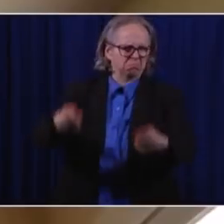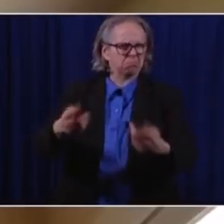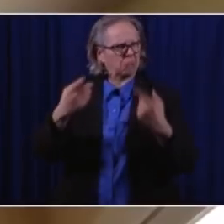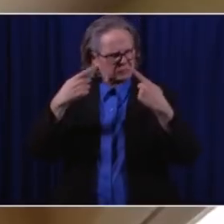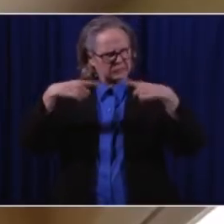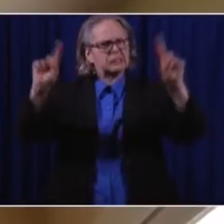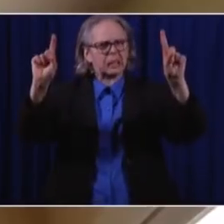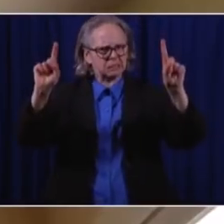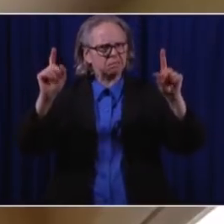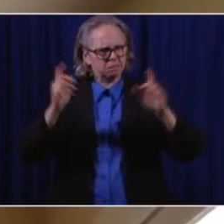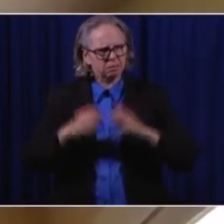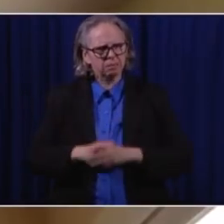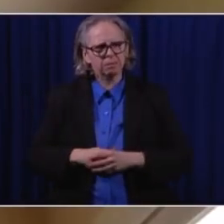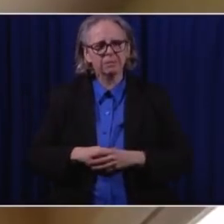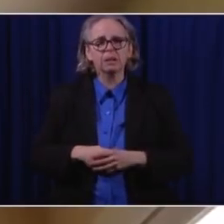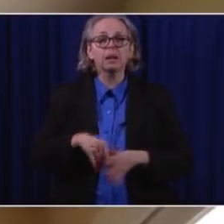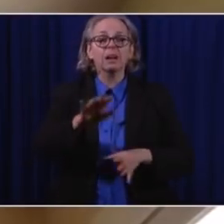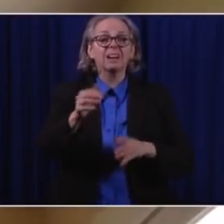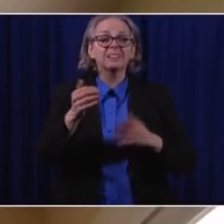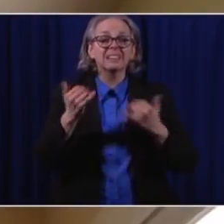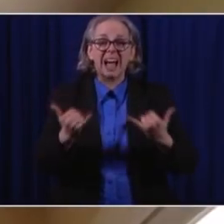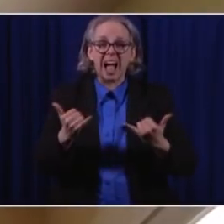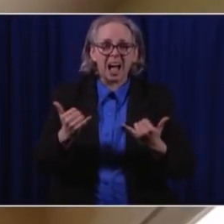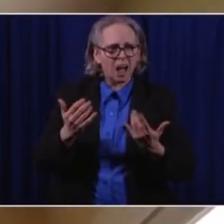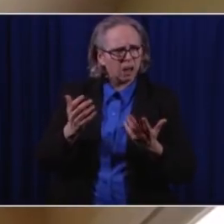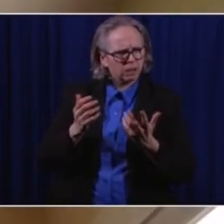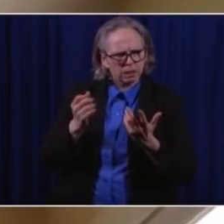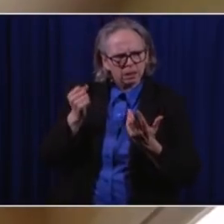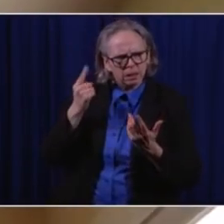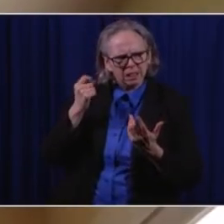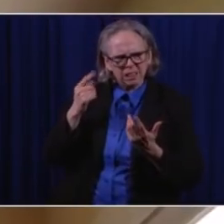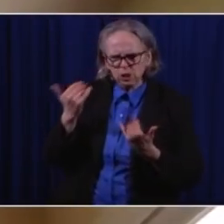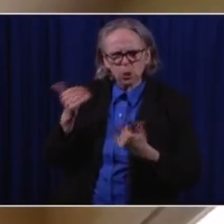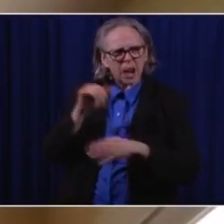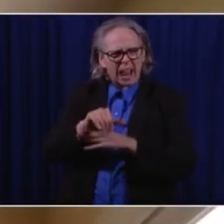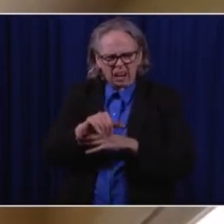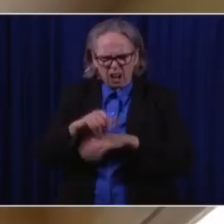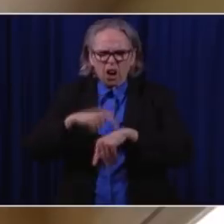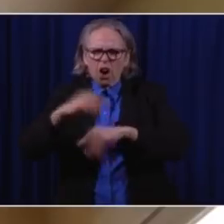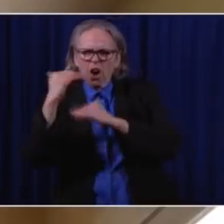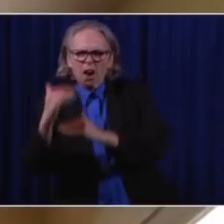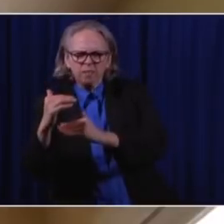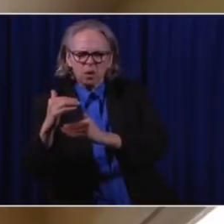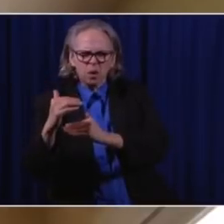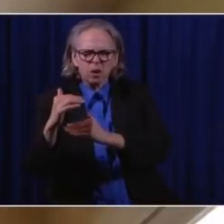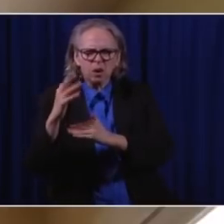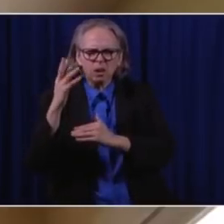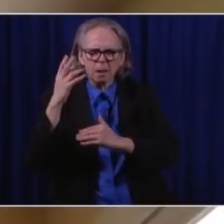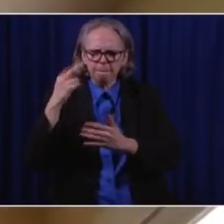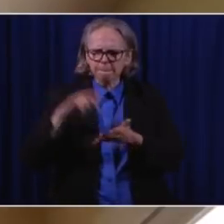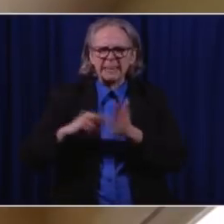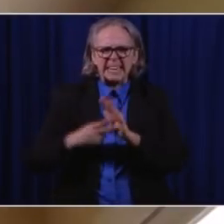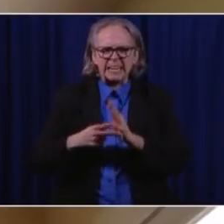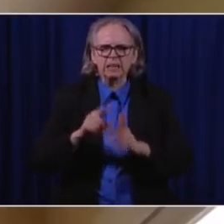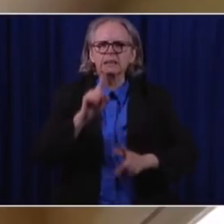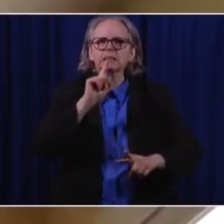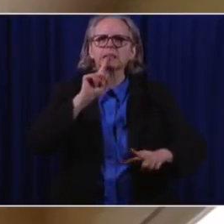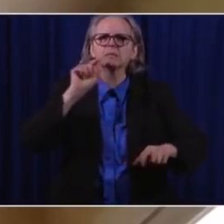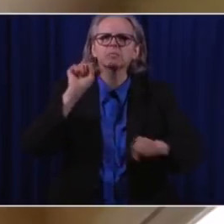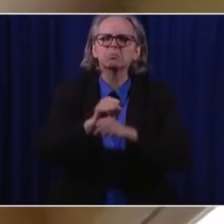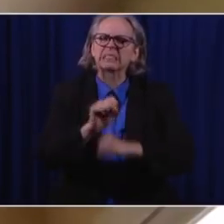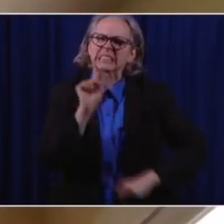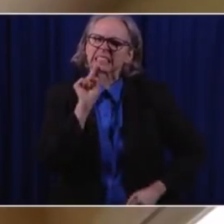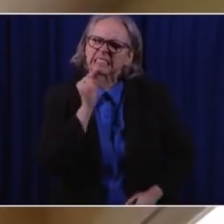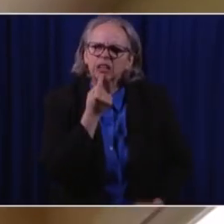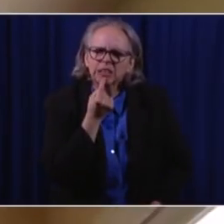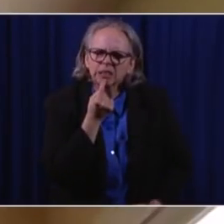having this curfew, I think that sends a further message about the seriousness of our need collectively